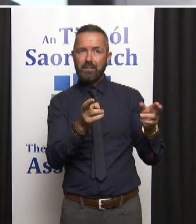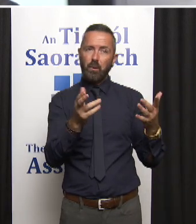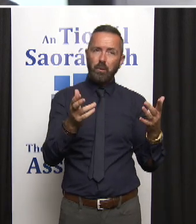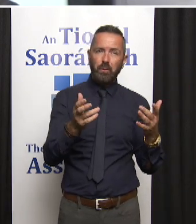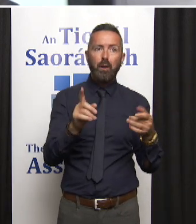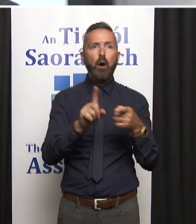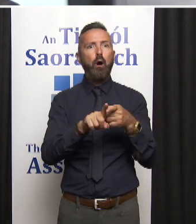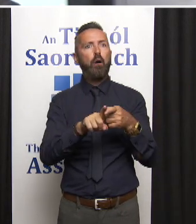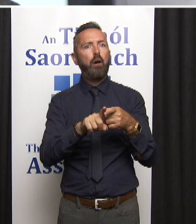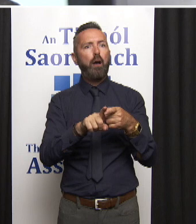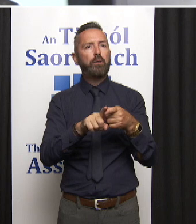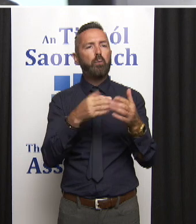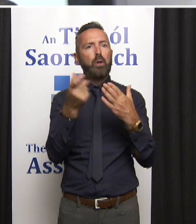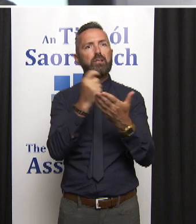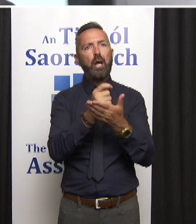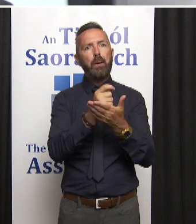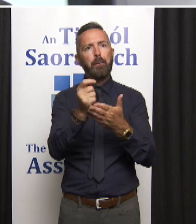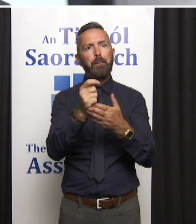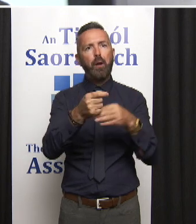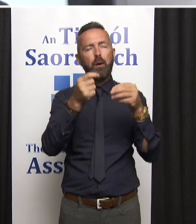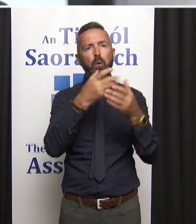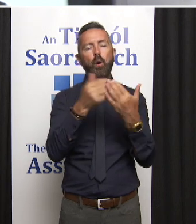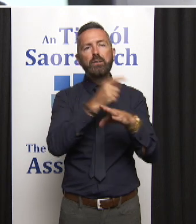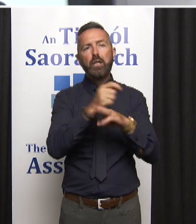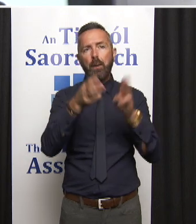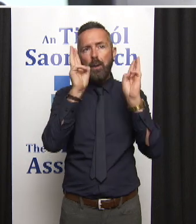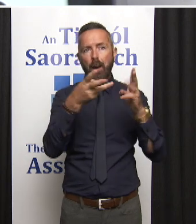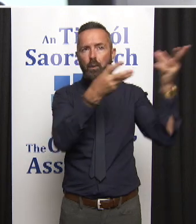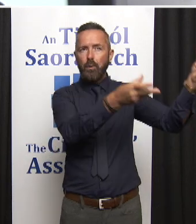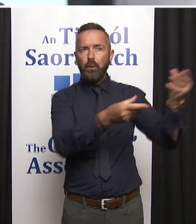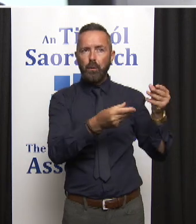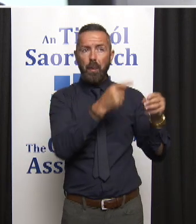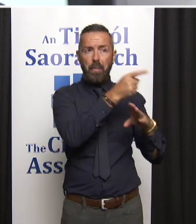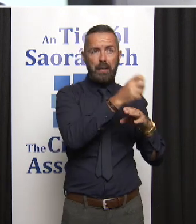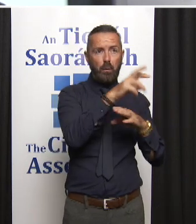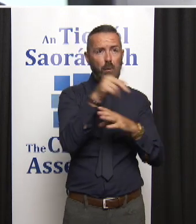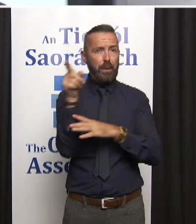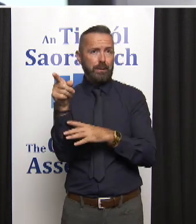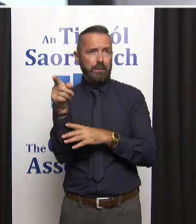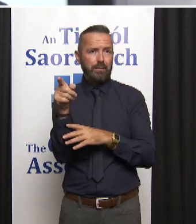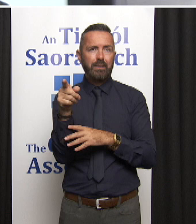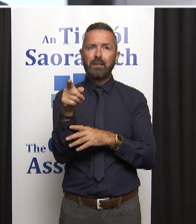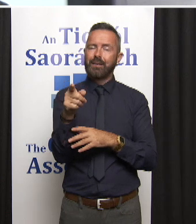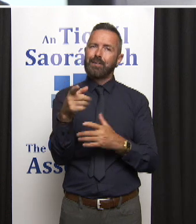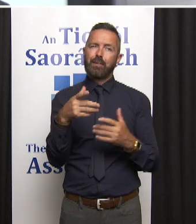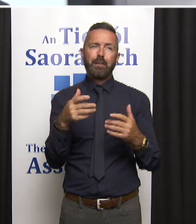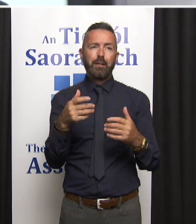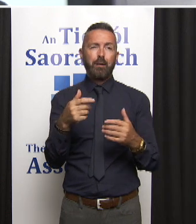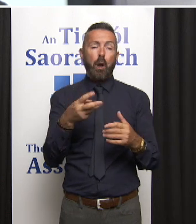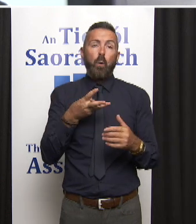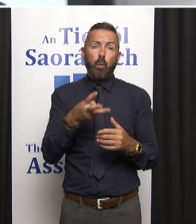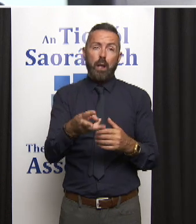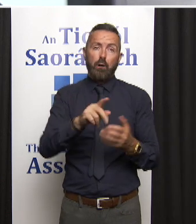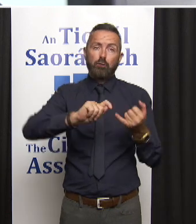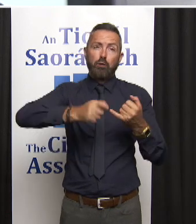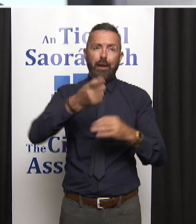Y? As my colleagues and I have previously highlighted, to the best of our ability, our role is to advise you